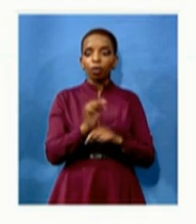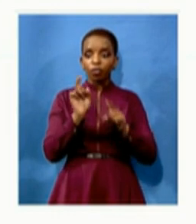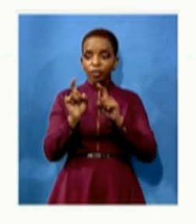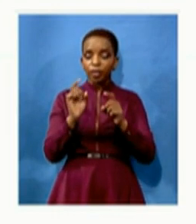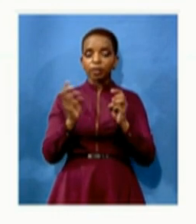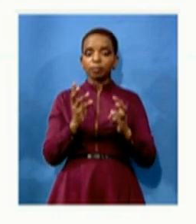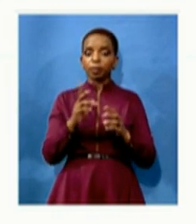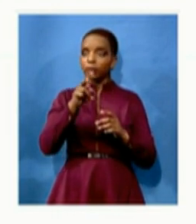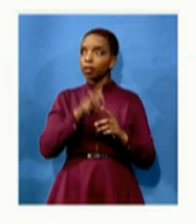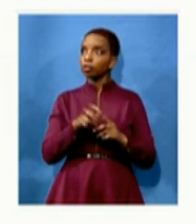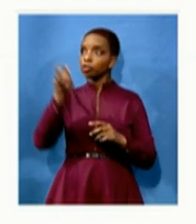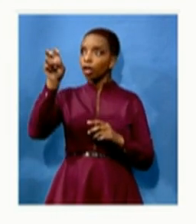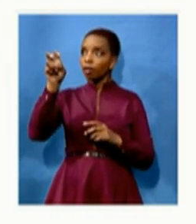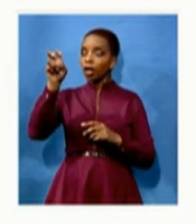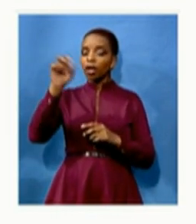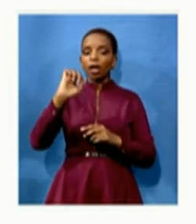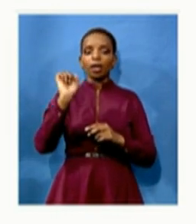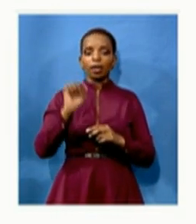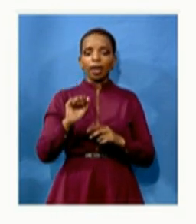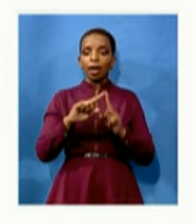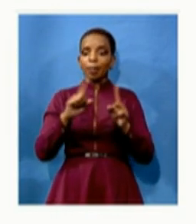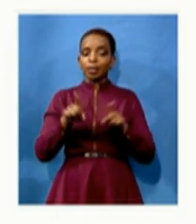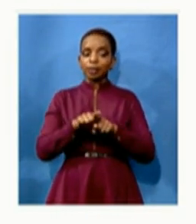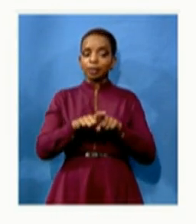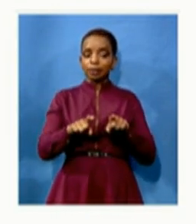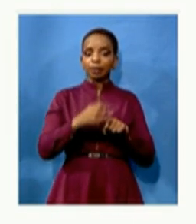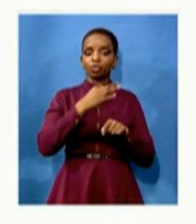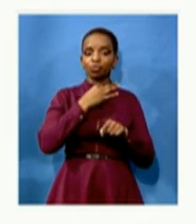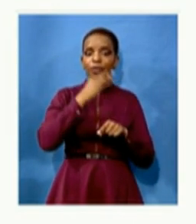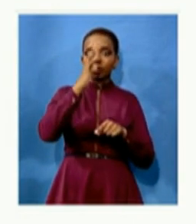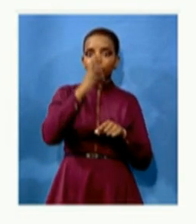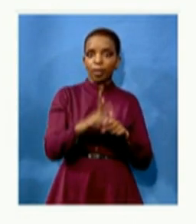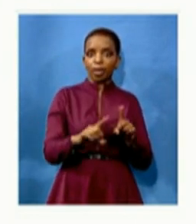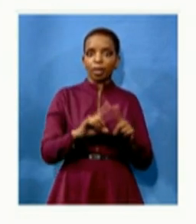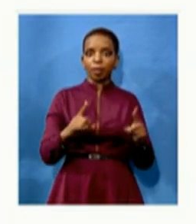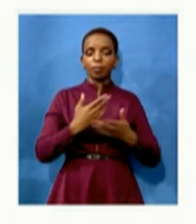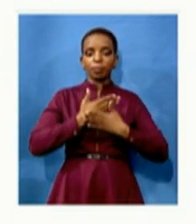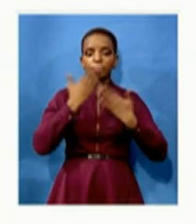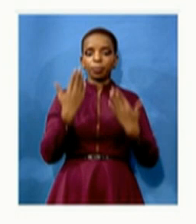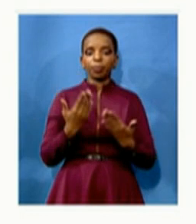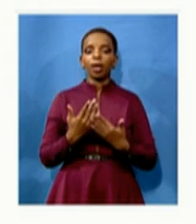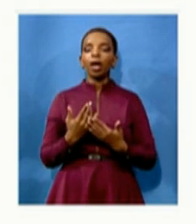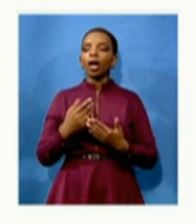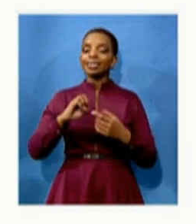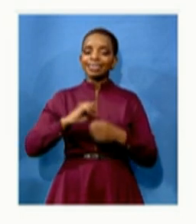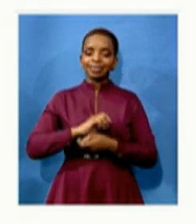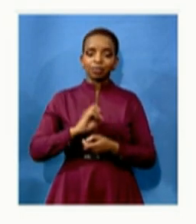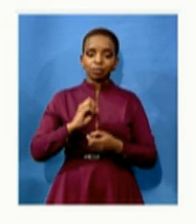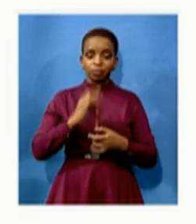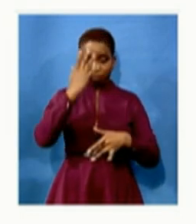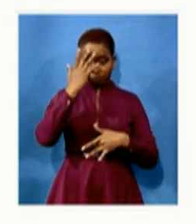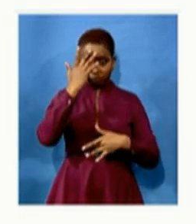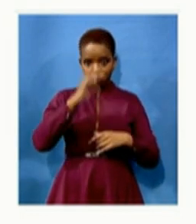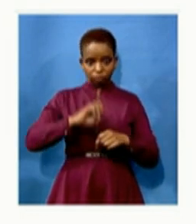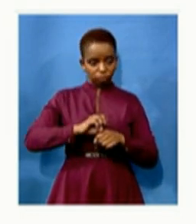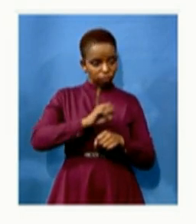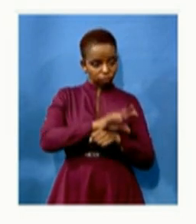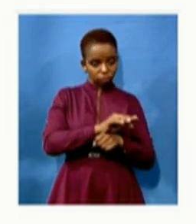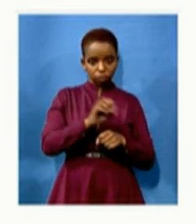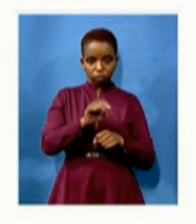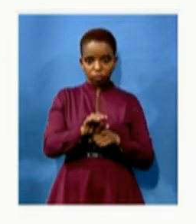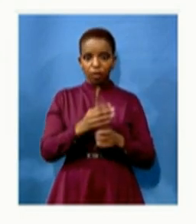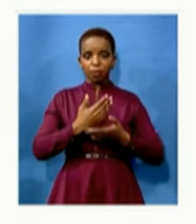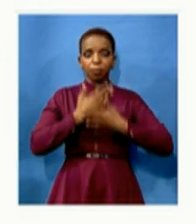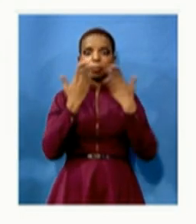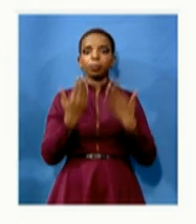is no sort of immediate transmission of the virus. Or you can have less luck where the infected